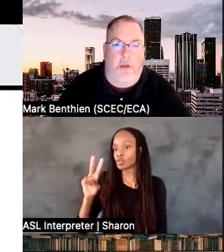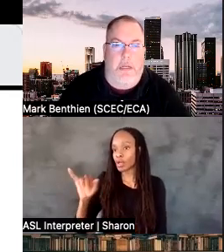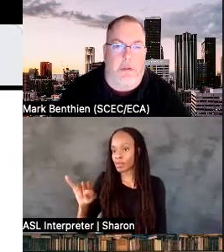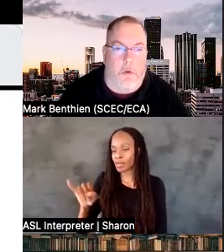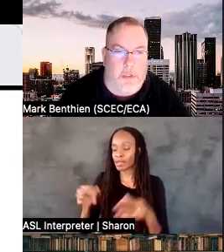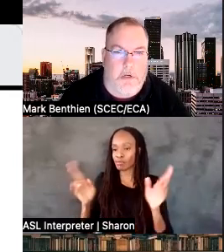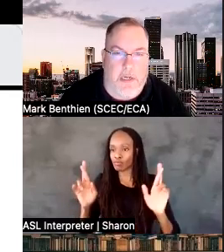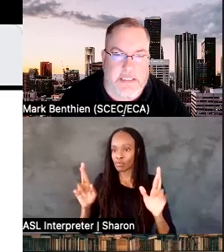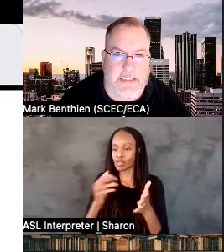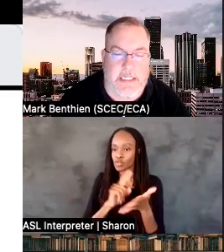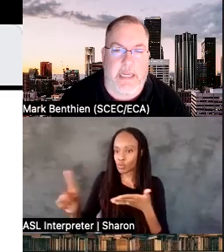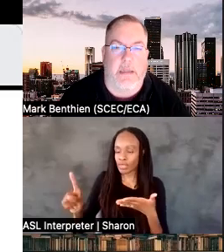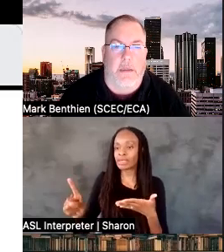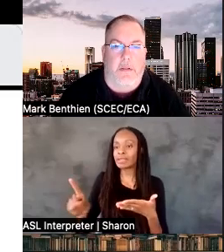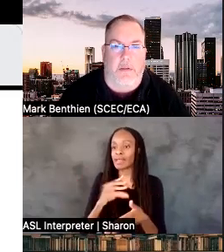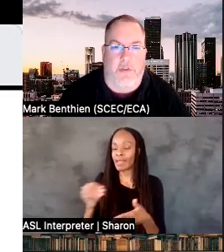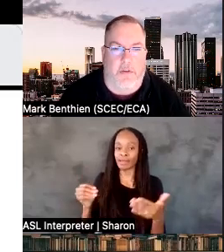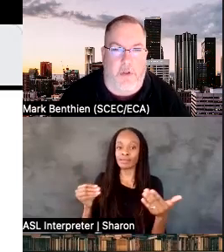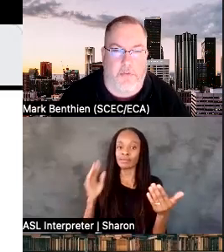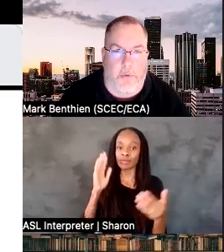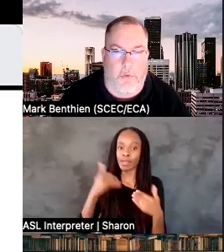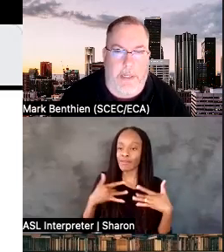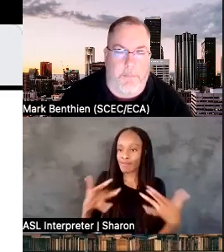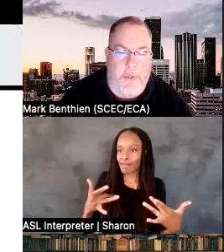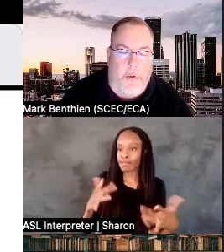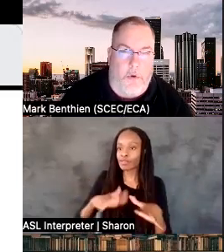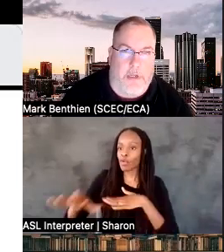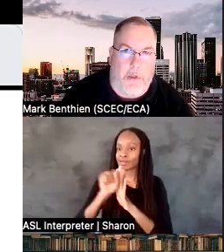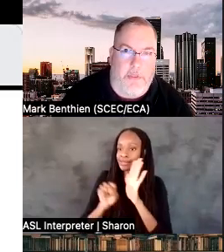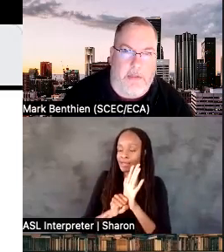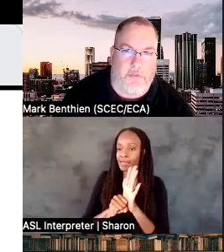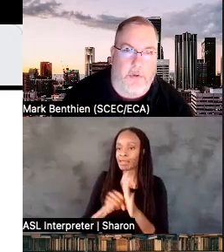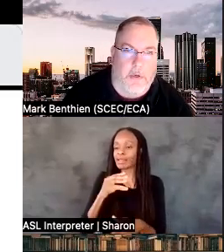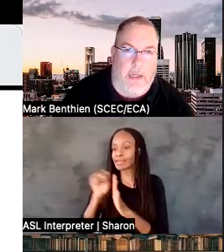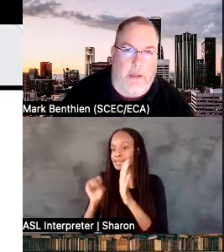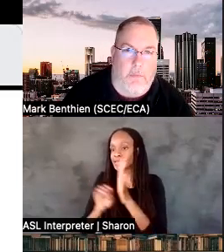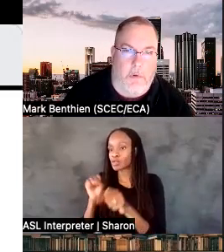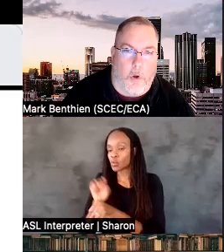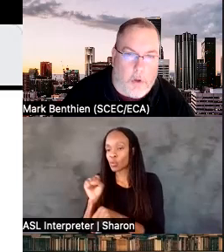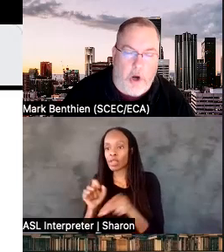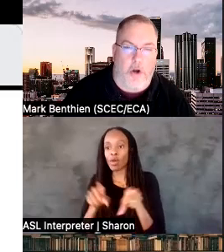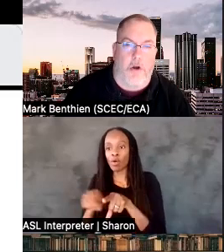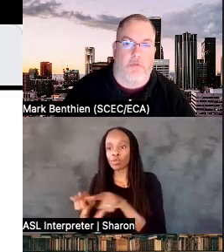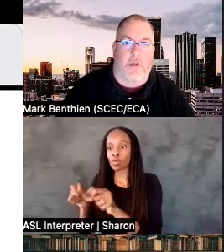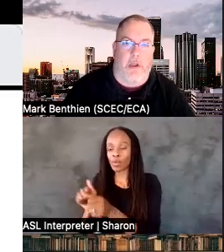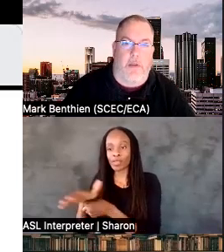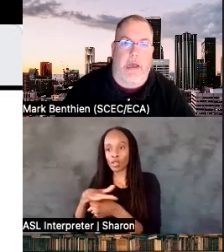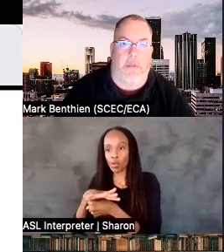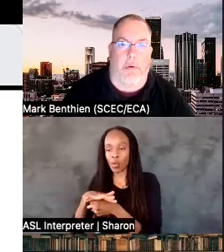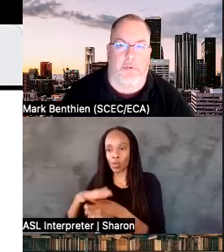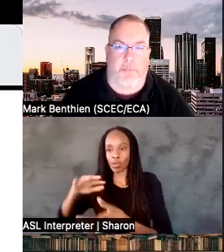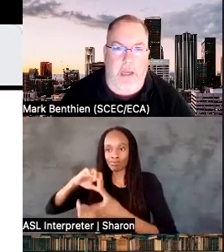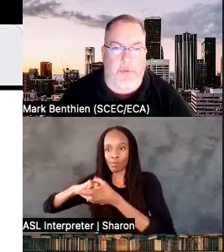activities coordinated locally across the state. The state is also working with its local partners on